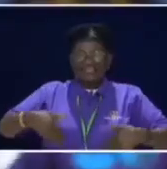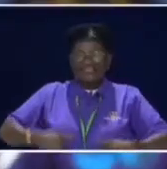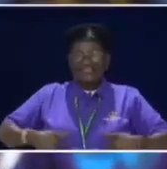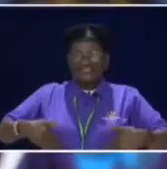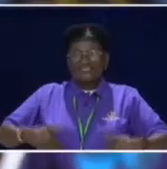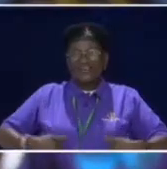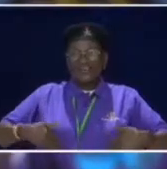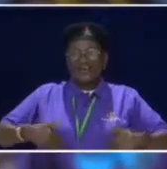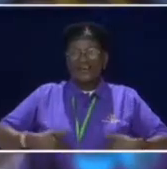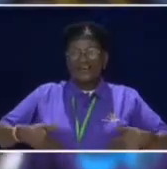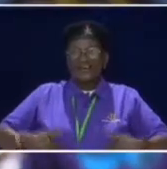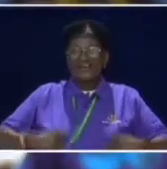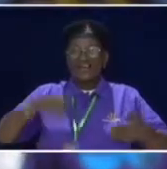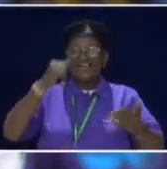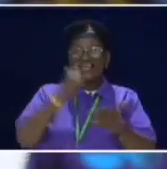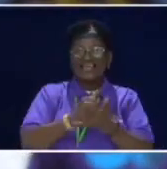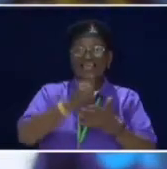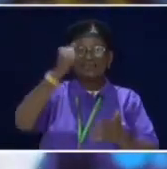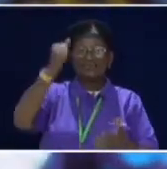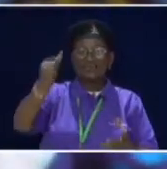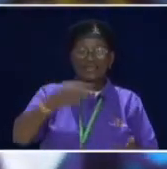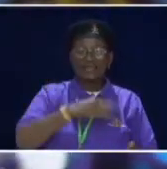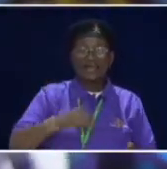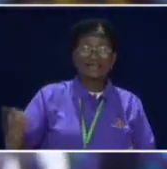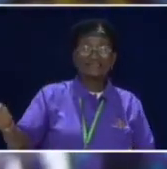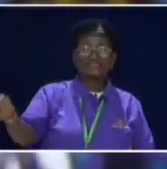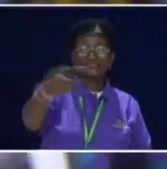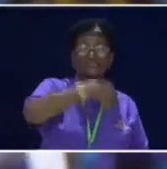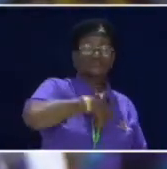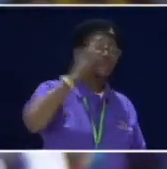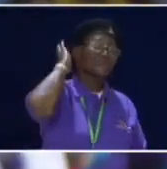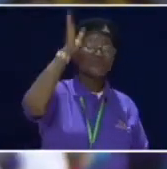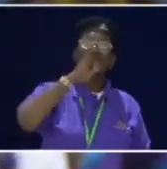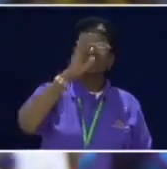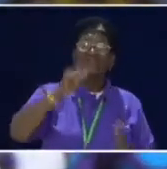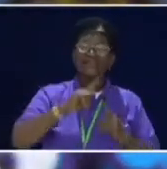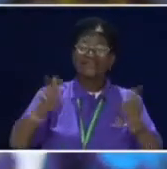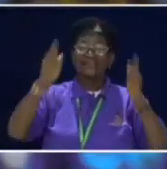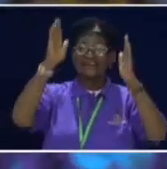you will be greater than I. Amen.